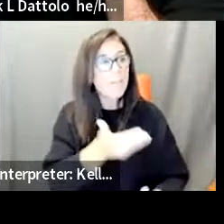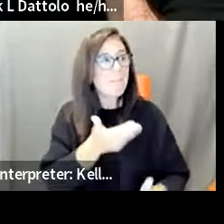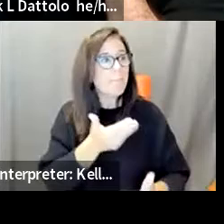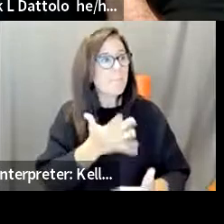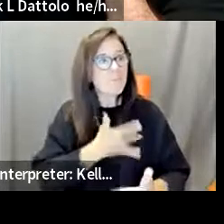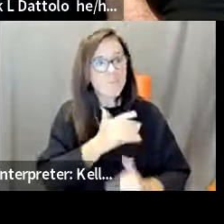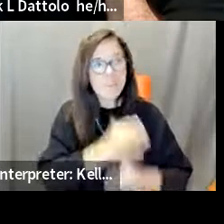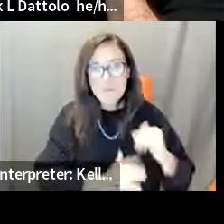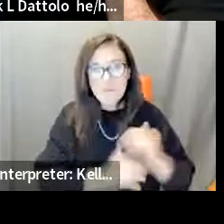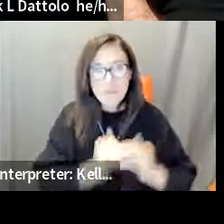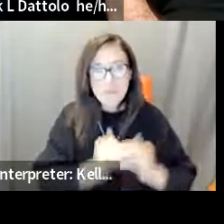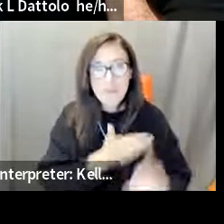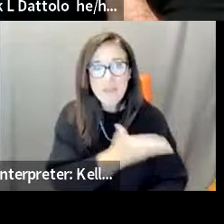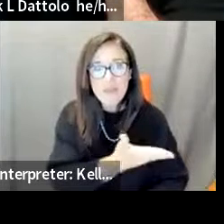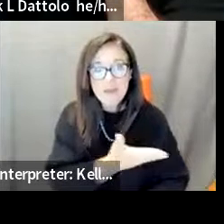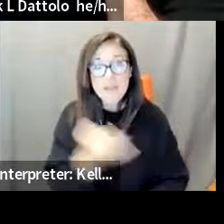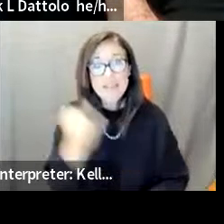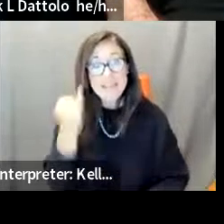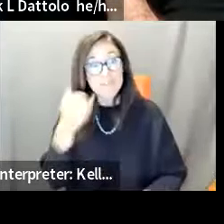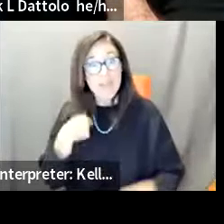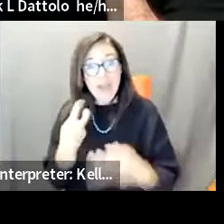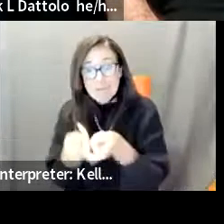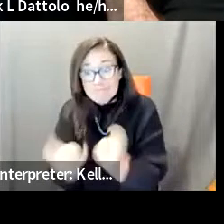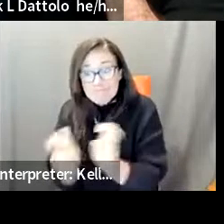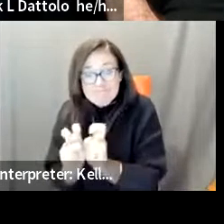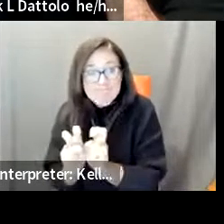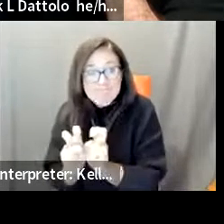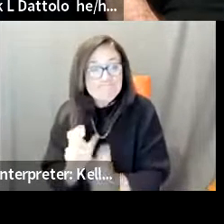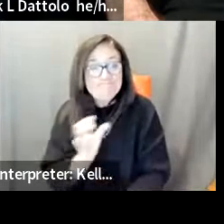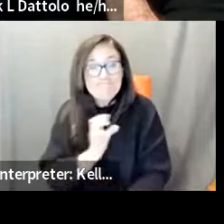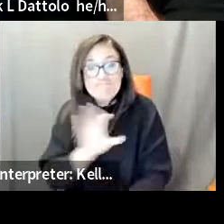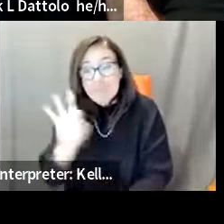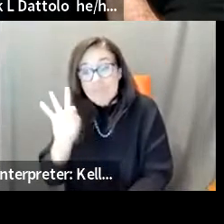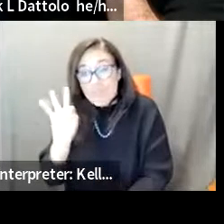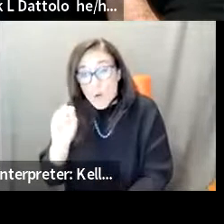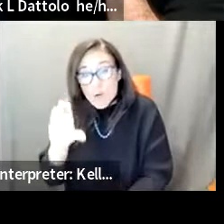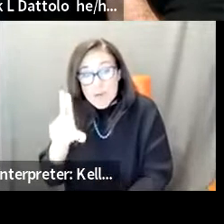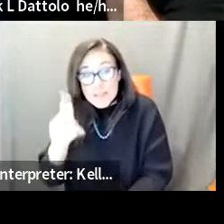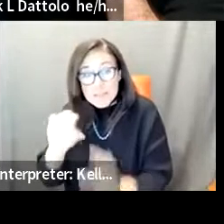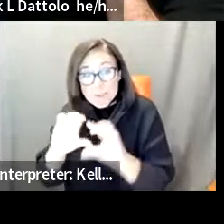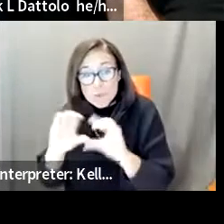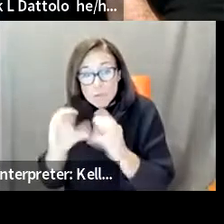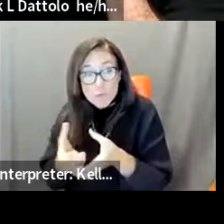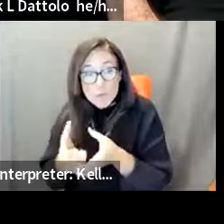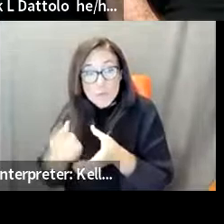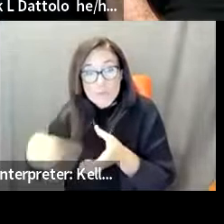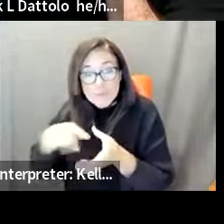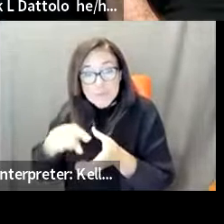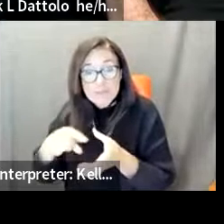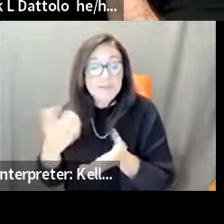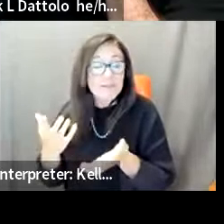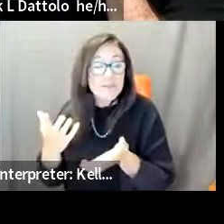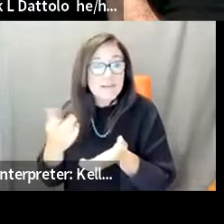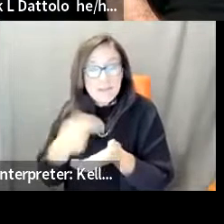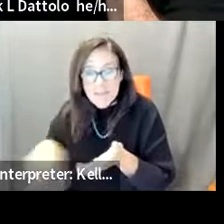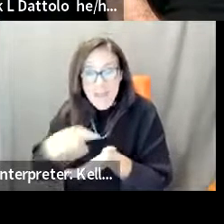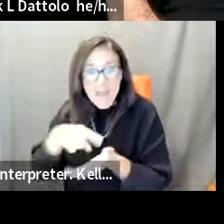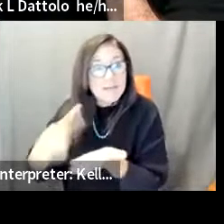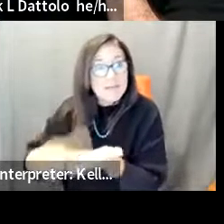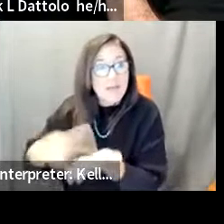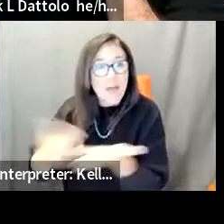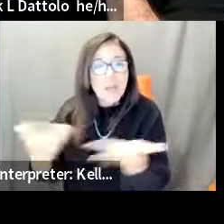committees, knowing that that's available. Their marketing on TV ads or radio ads, you